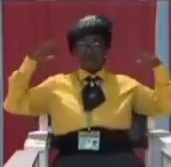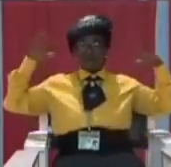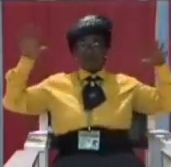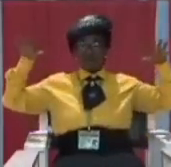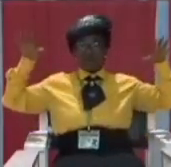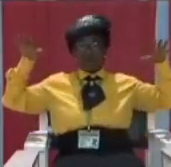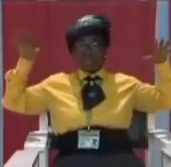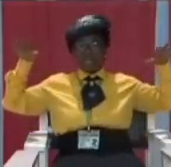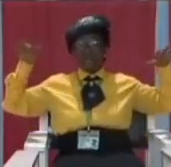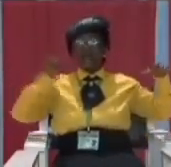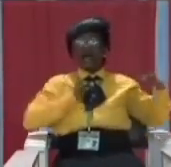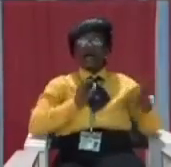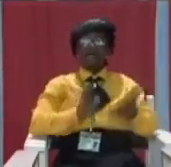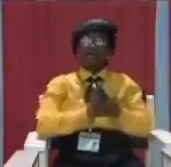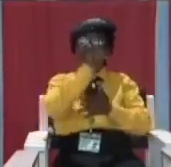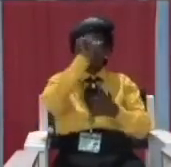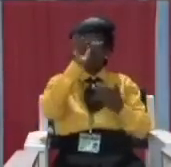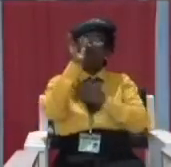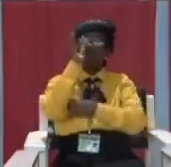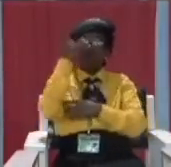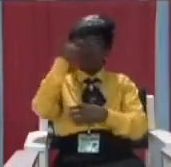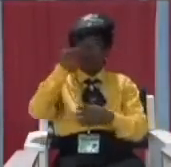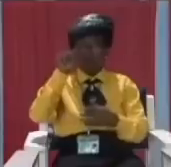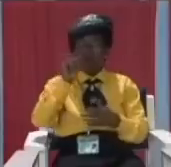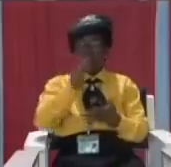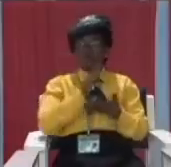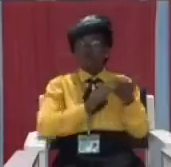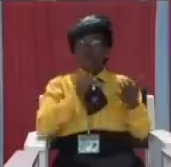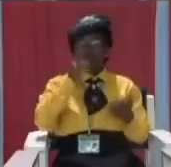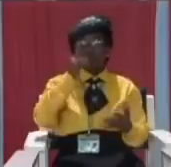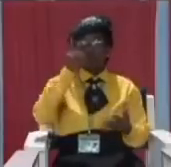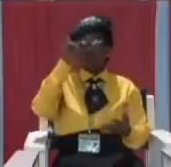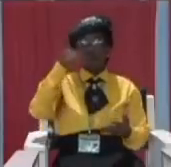I'm believing God for someone who is about to give up.